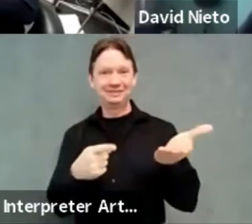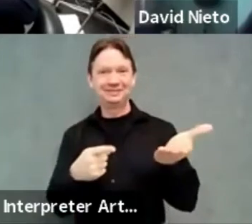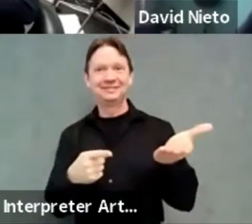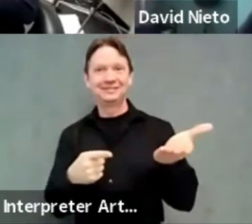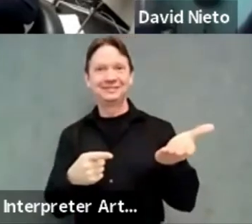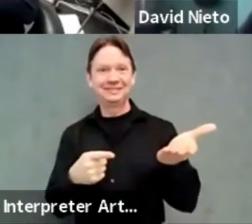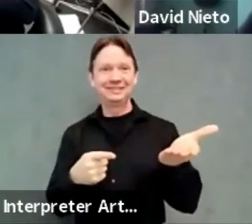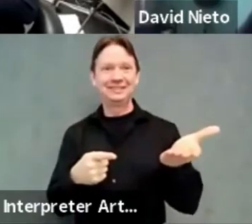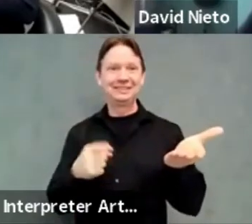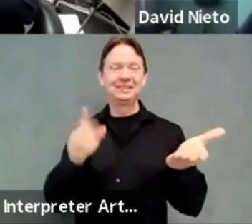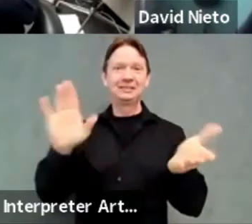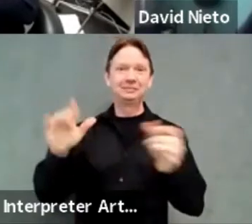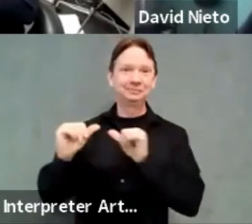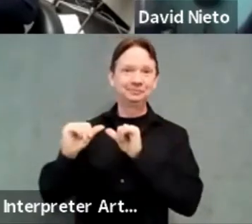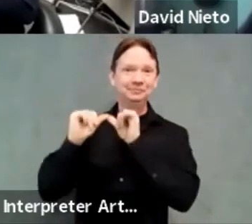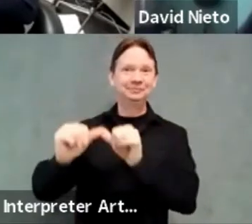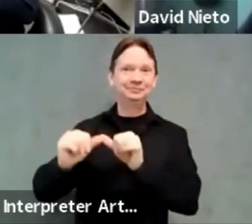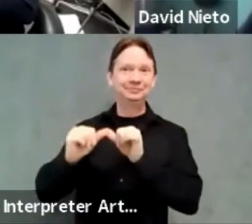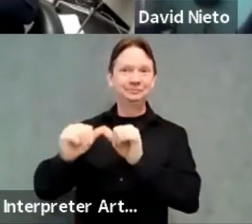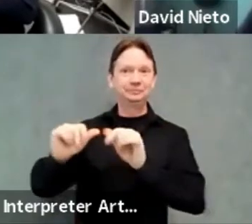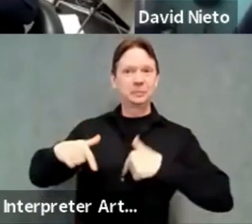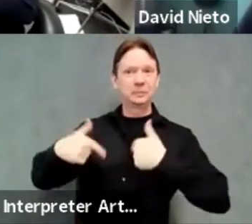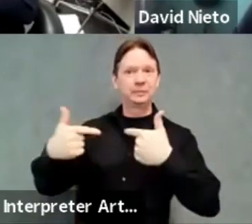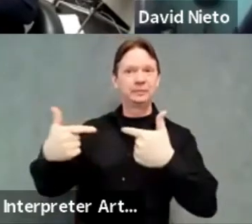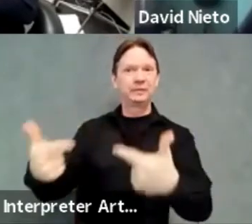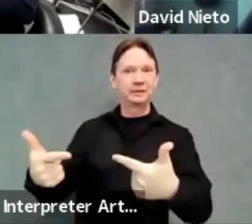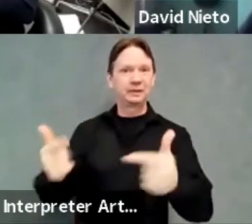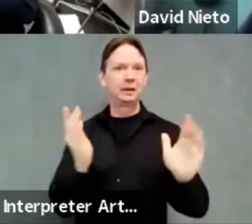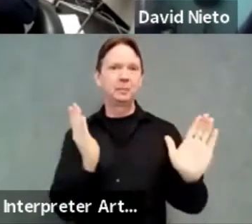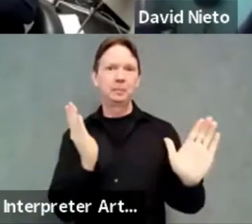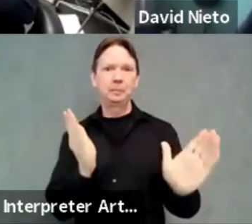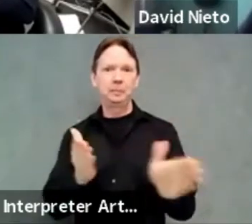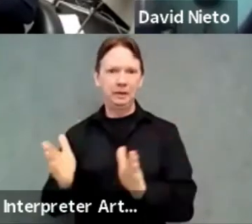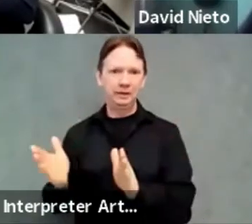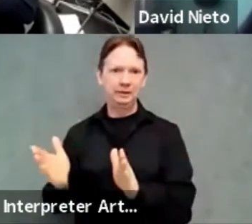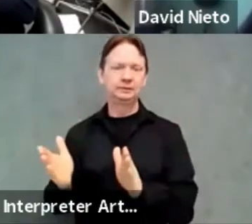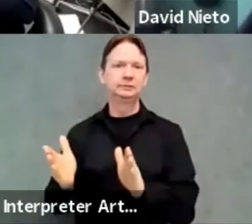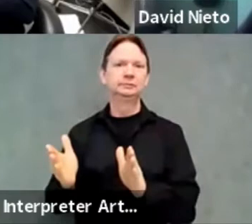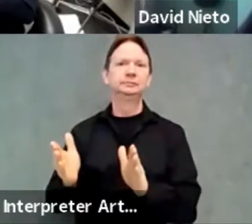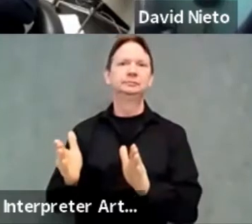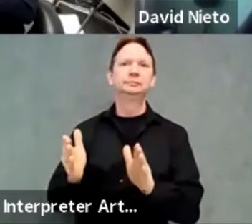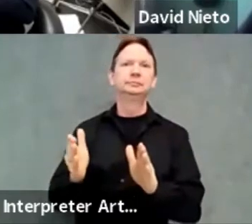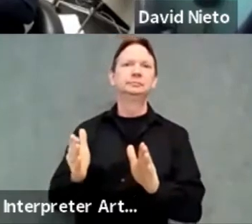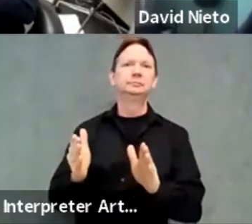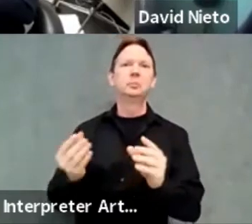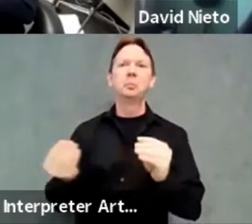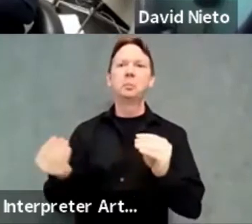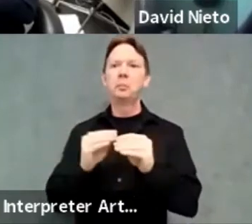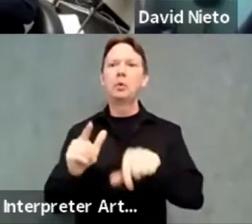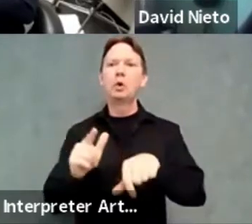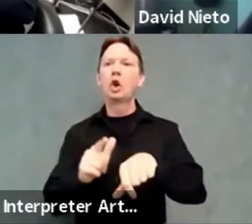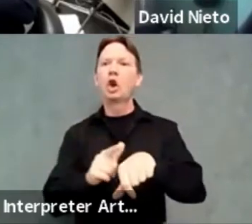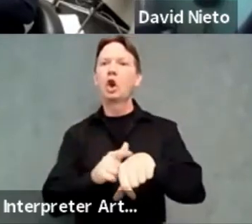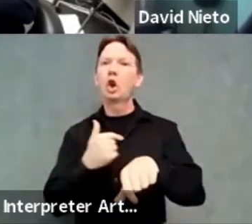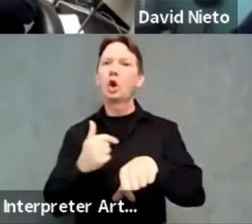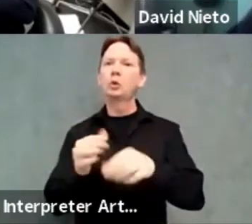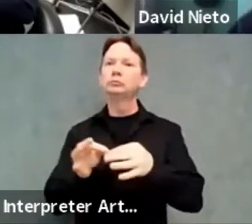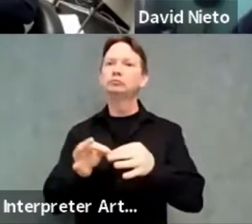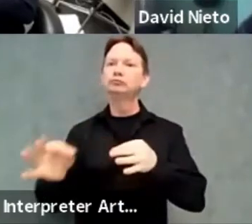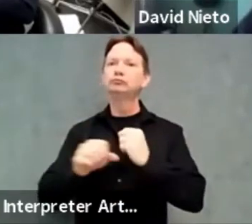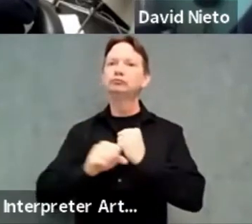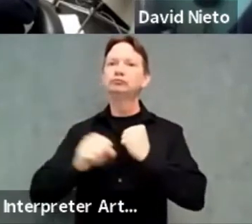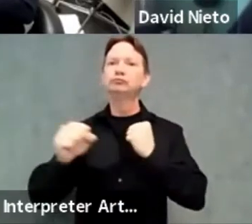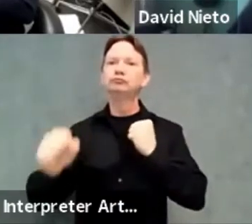be beneficial. Over and over again, it's been put out there how much